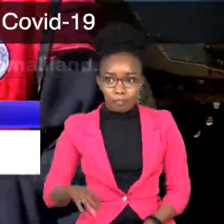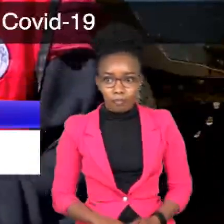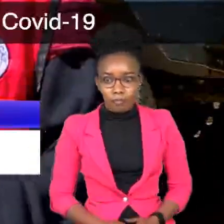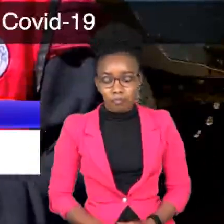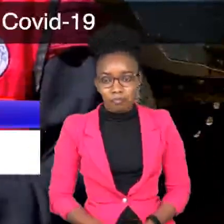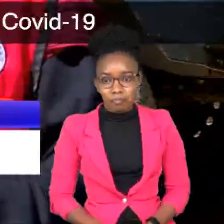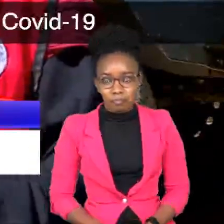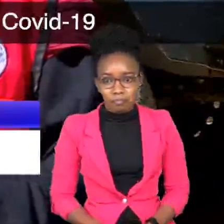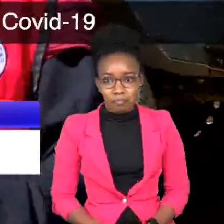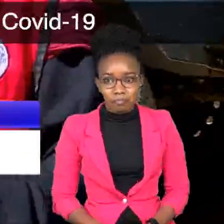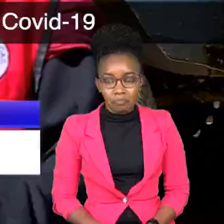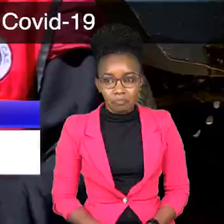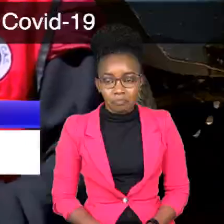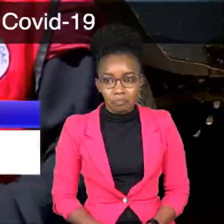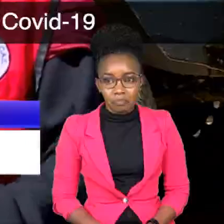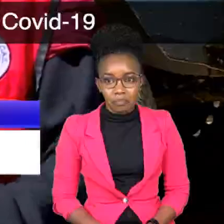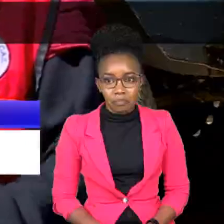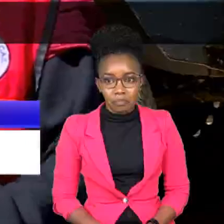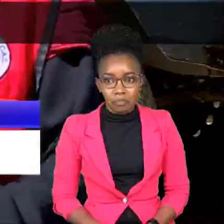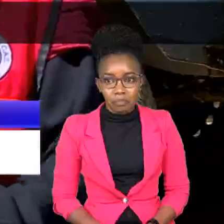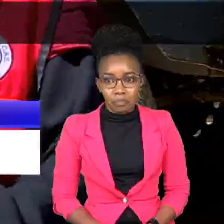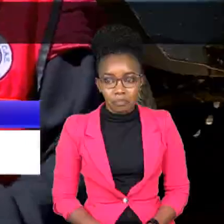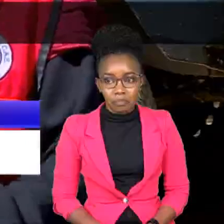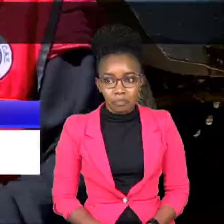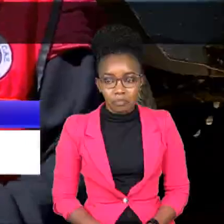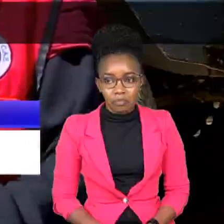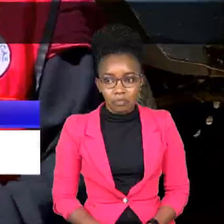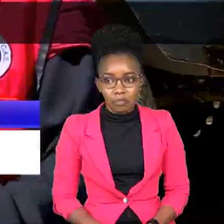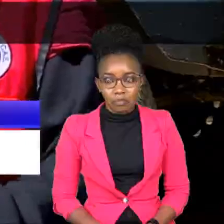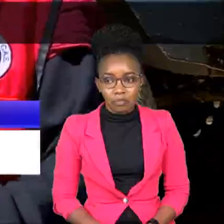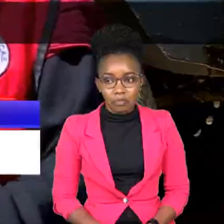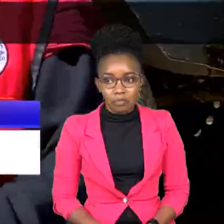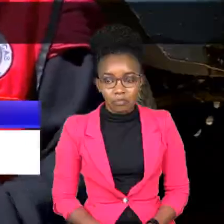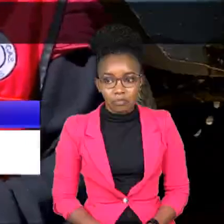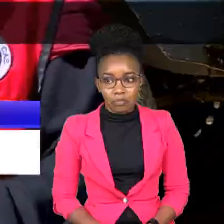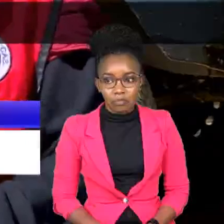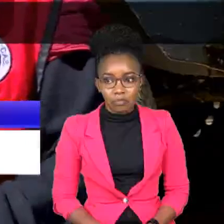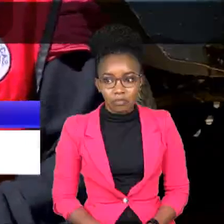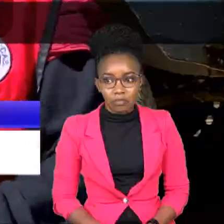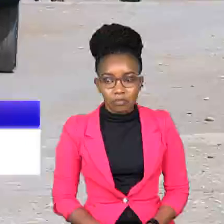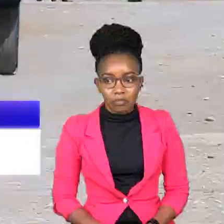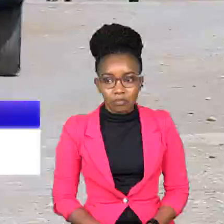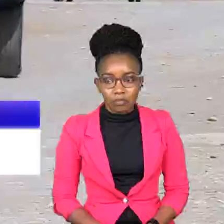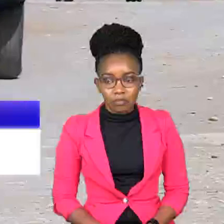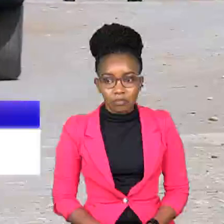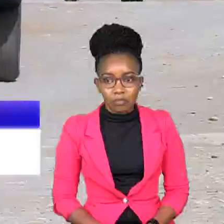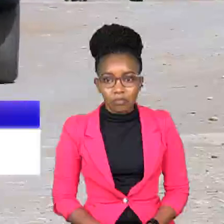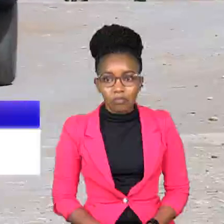ayaa waxa ay sheegeen dadkii xaafadda aan dhex marayay guriga xaafadda kamid ah inuu joogo qof laga shakisan yahay.